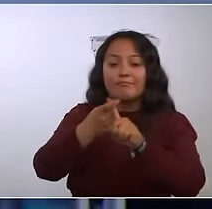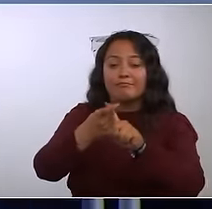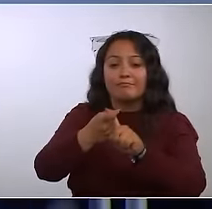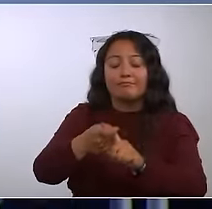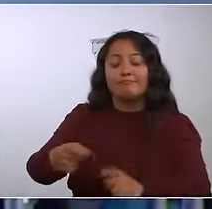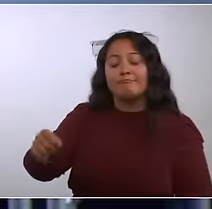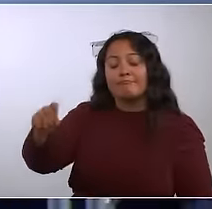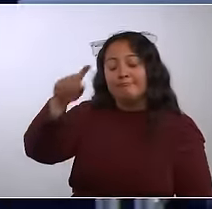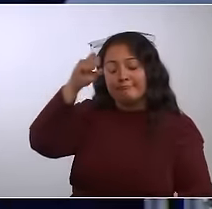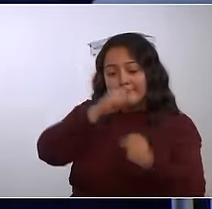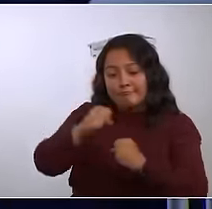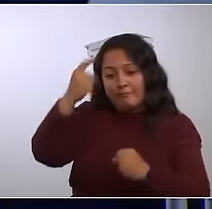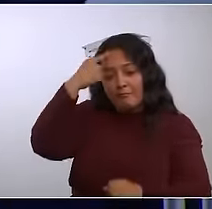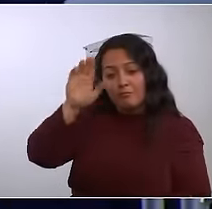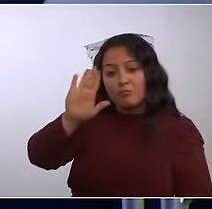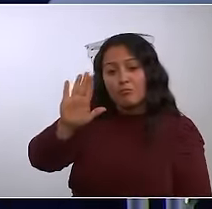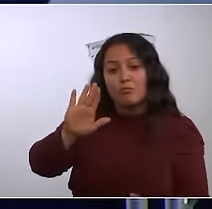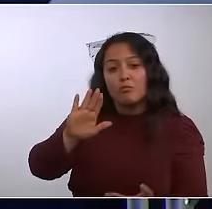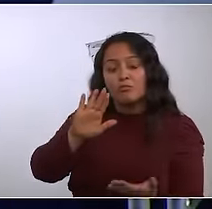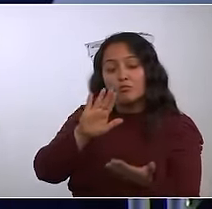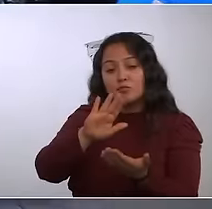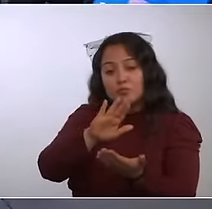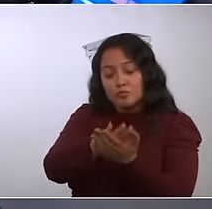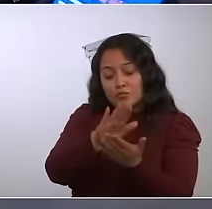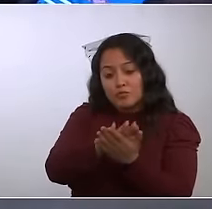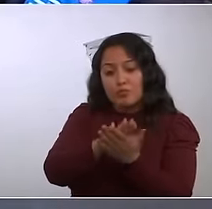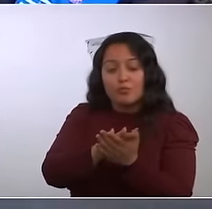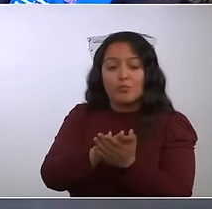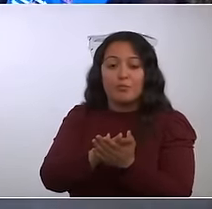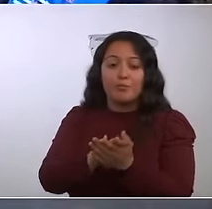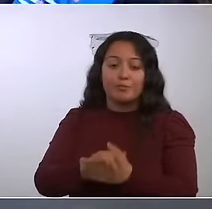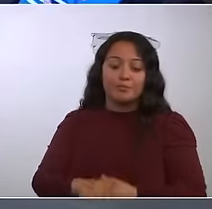classmates. Pelea por tus fight.